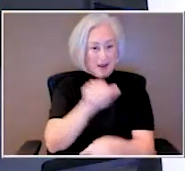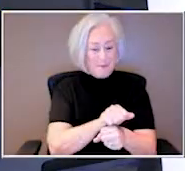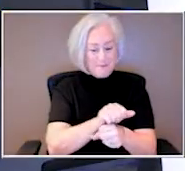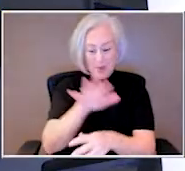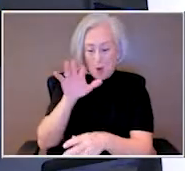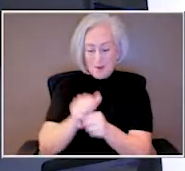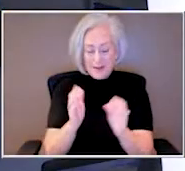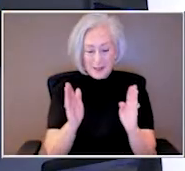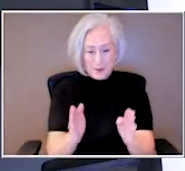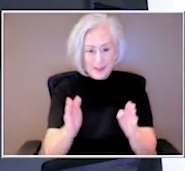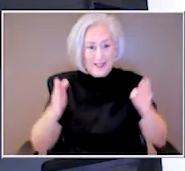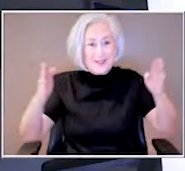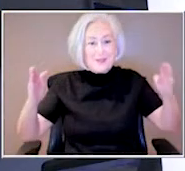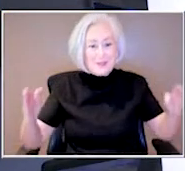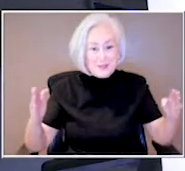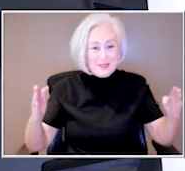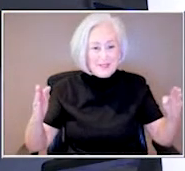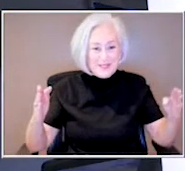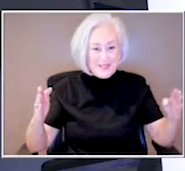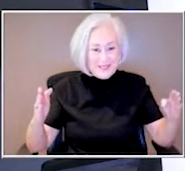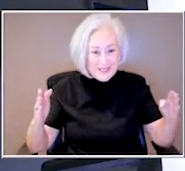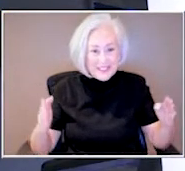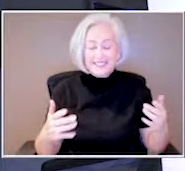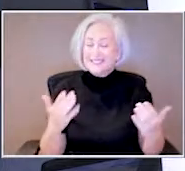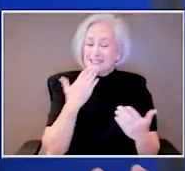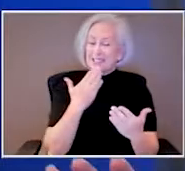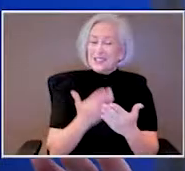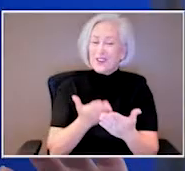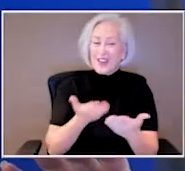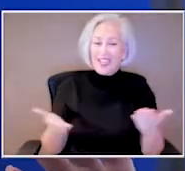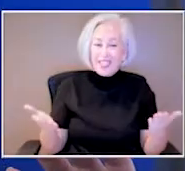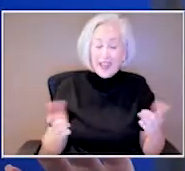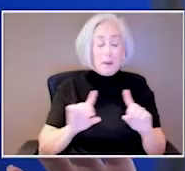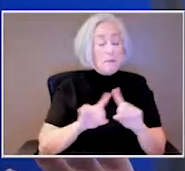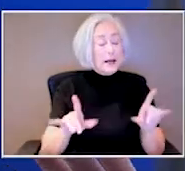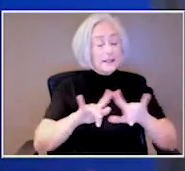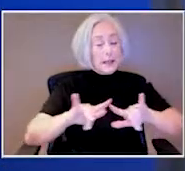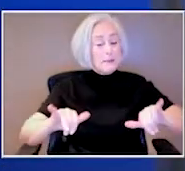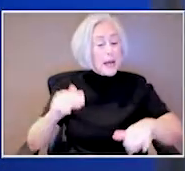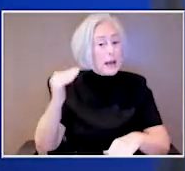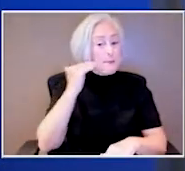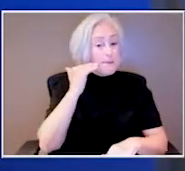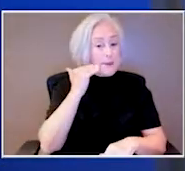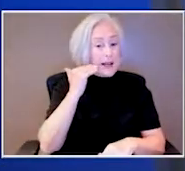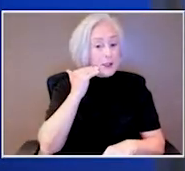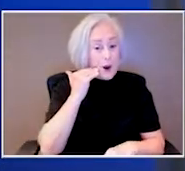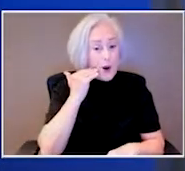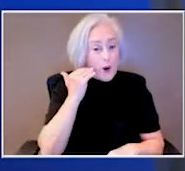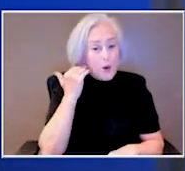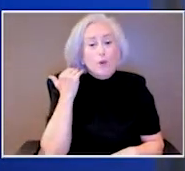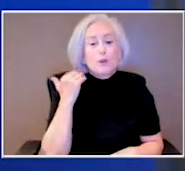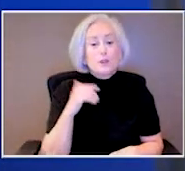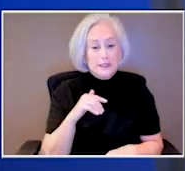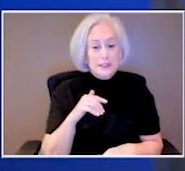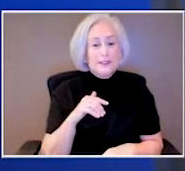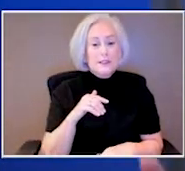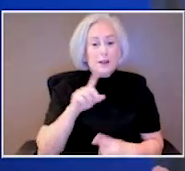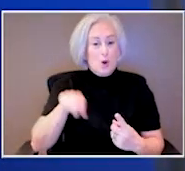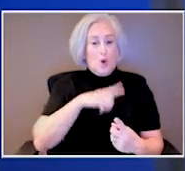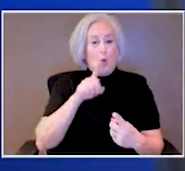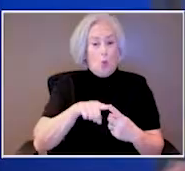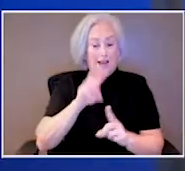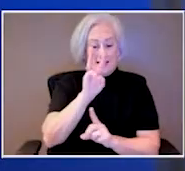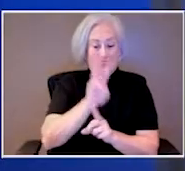was going to say it's a good thing. But I also know that at that point in time when that day comes for